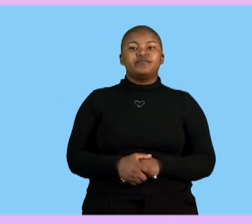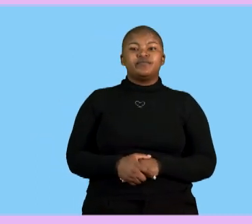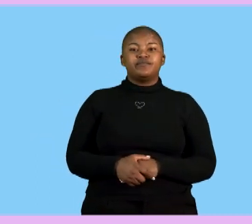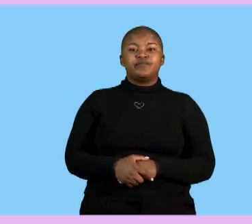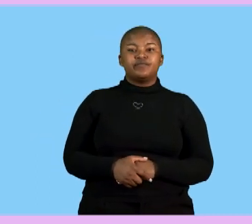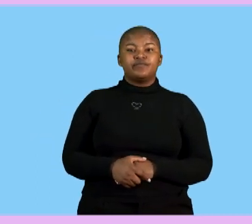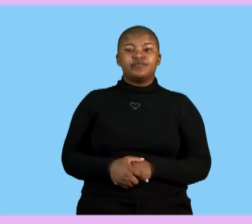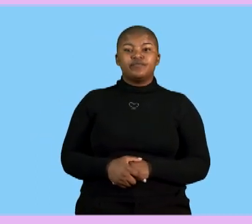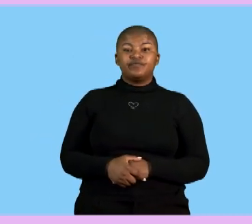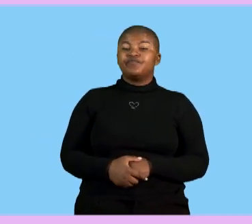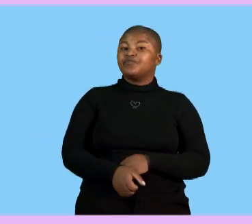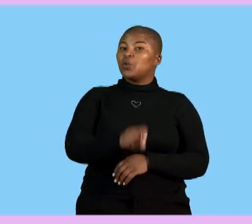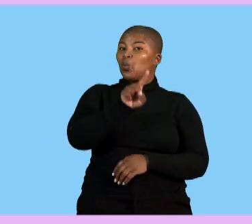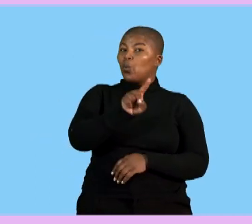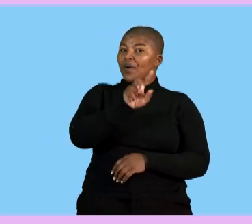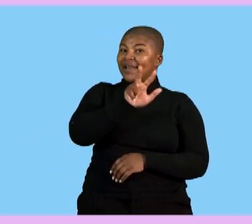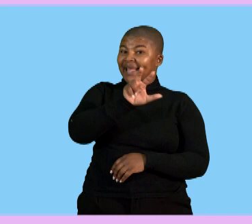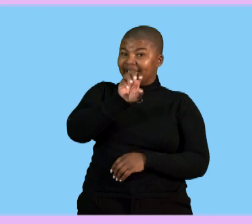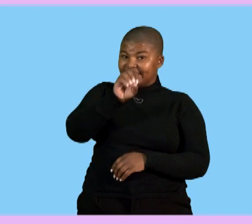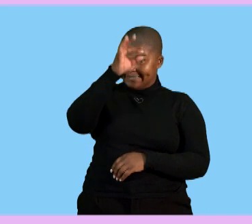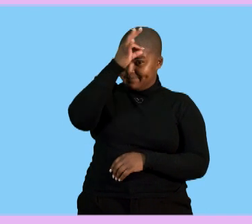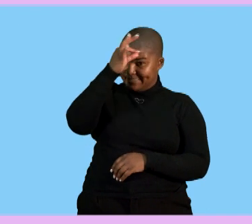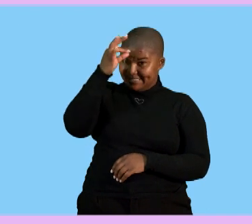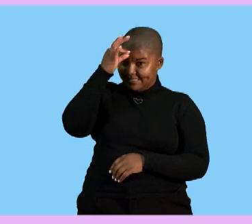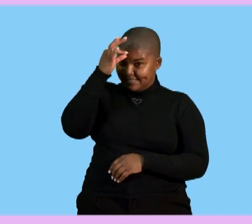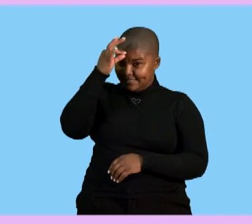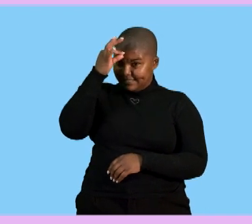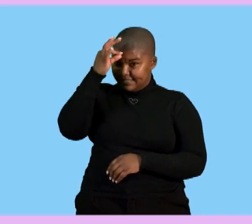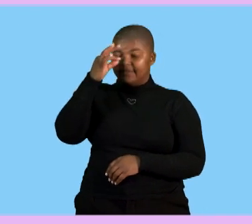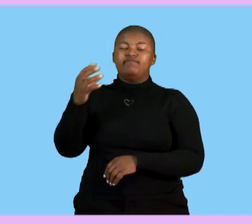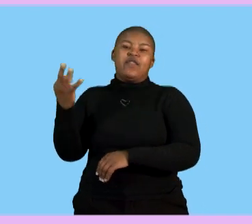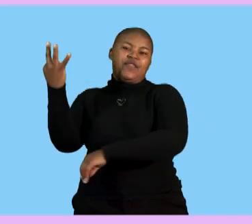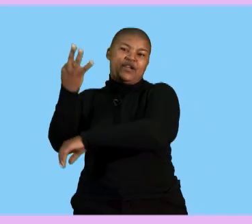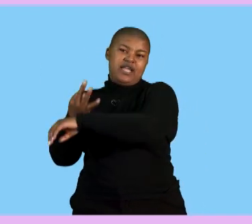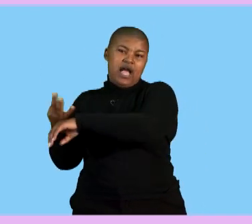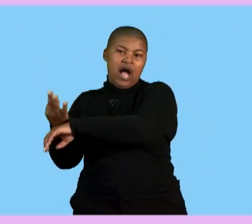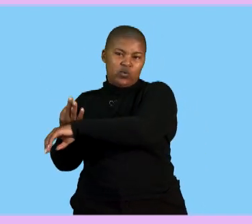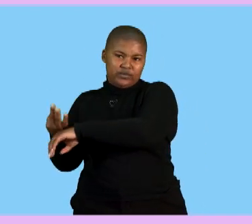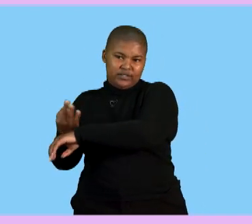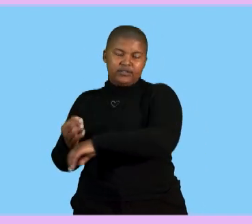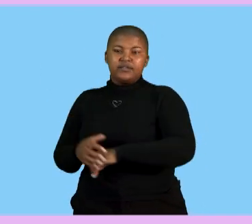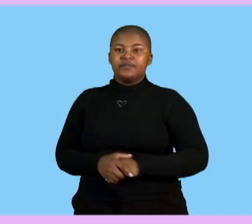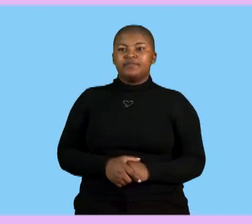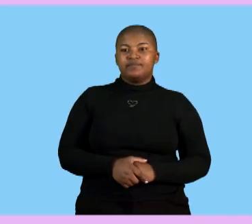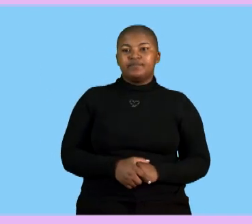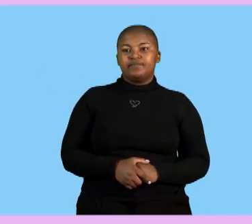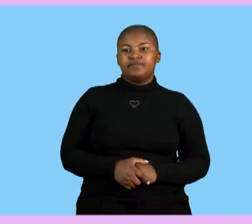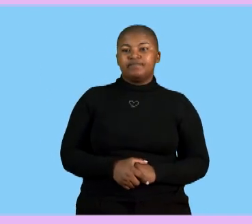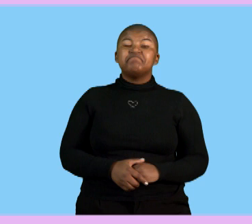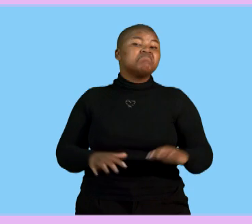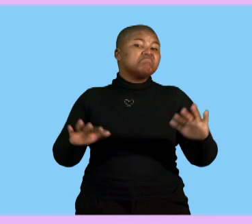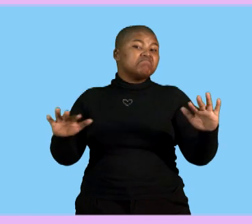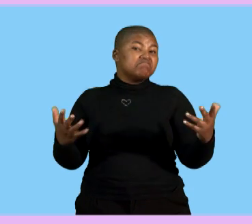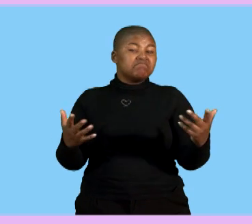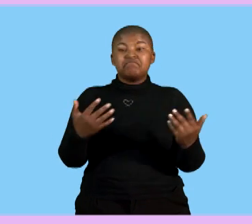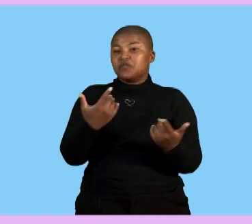and then 180 minutes is 3 hours. The other